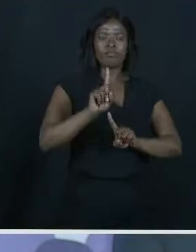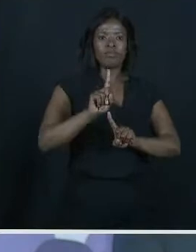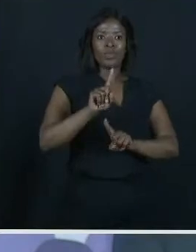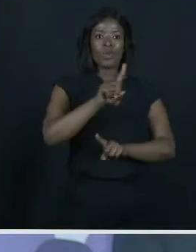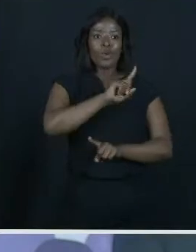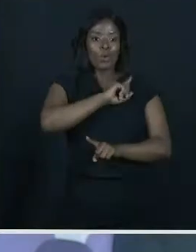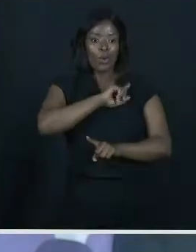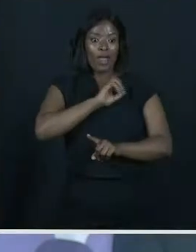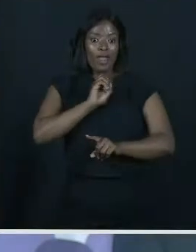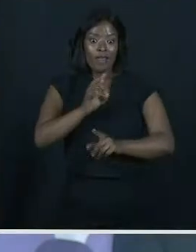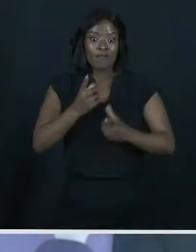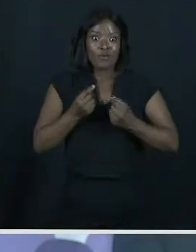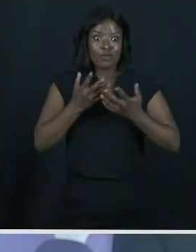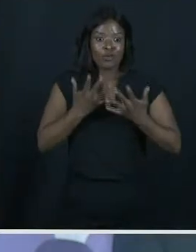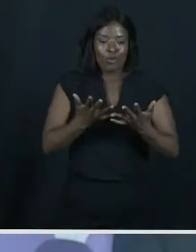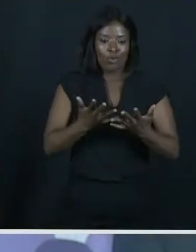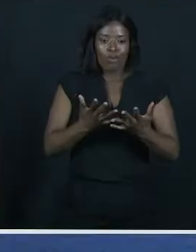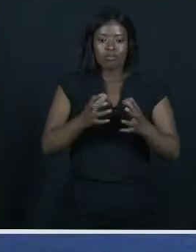system becomes functional.